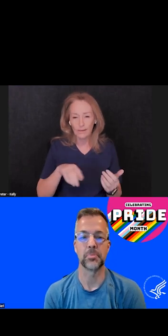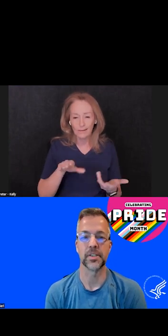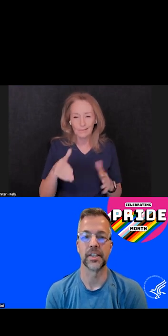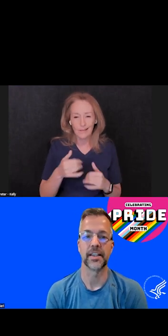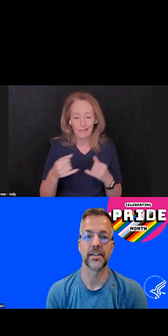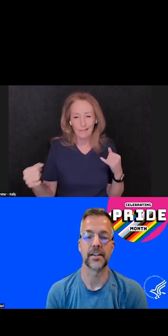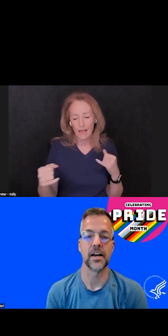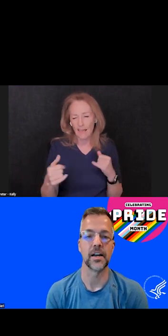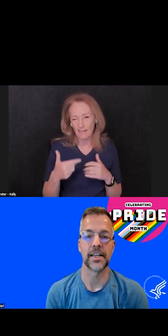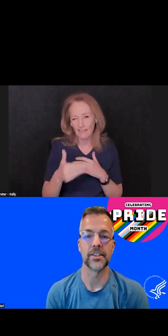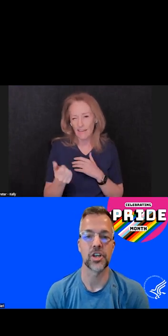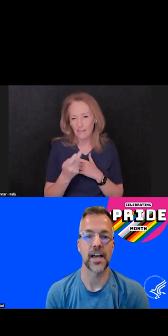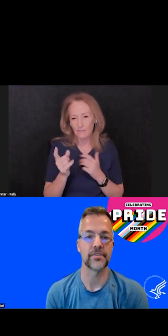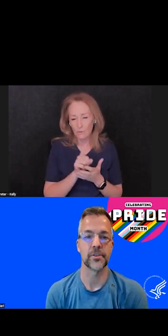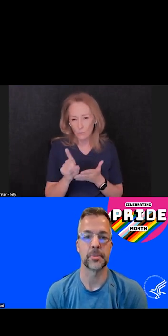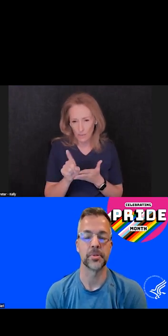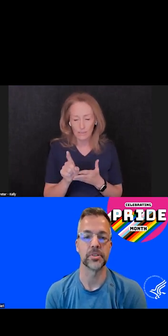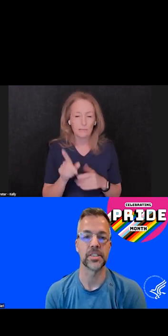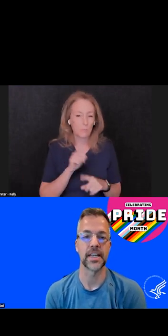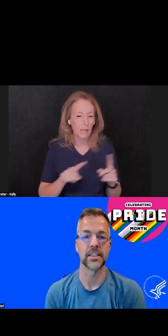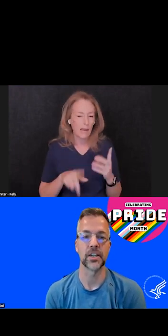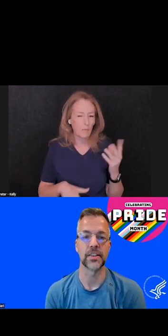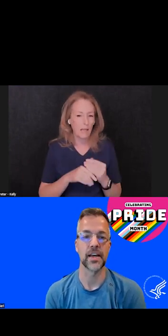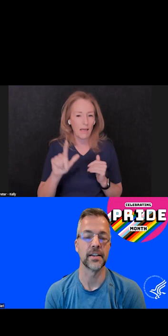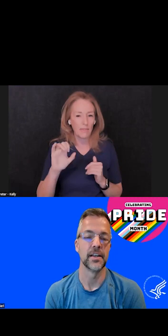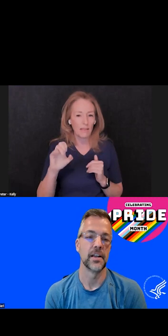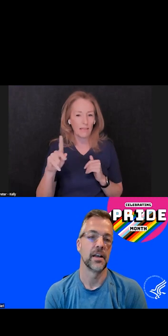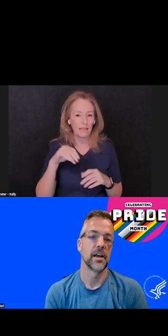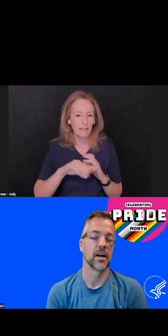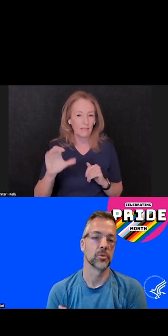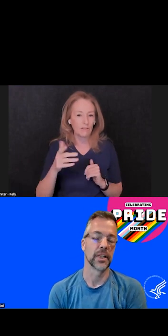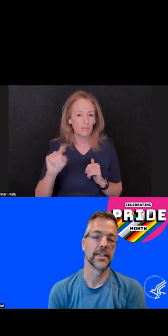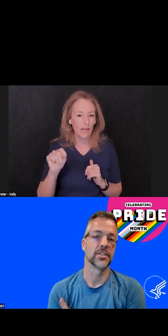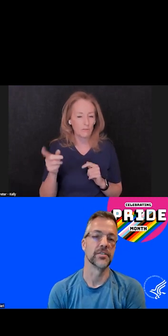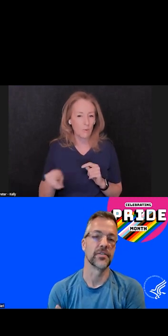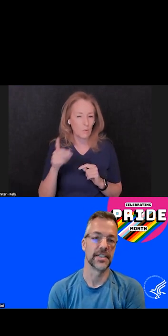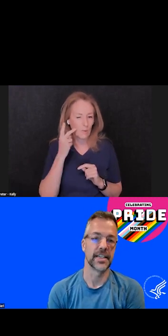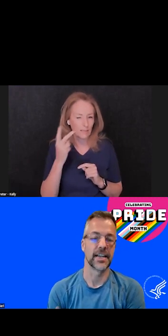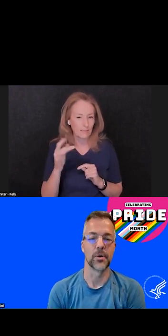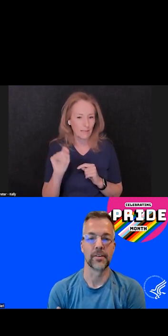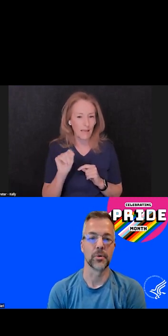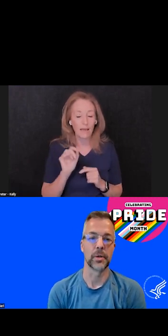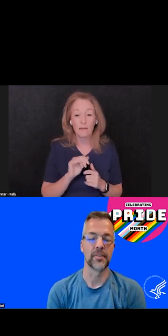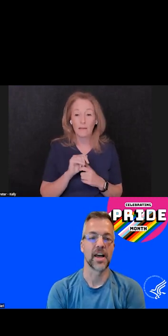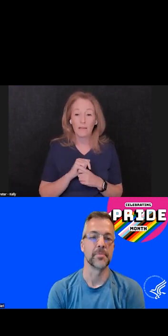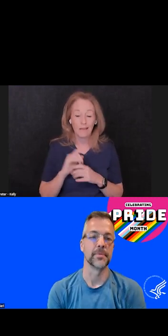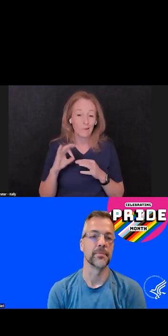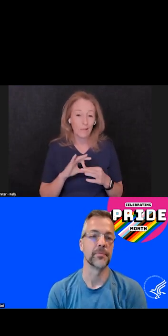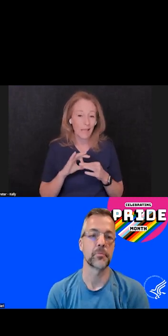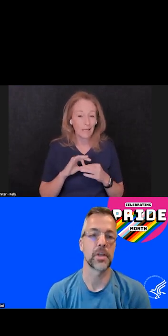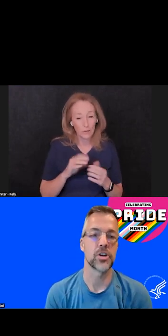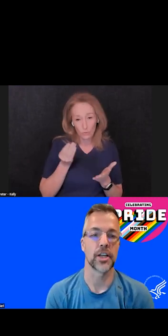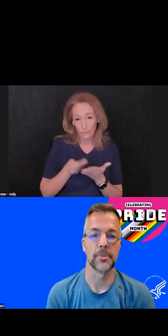but I'll put the link in the chat for people to take a look at that. Related to funding, I know every week we've kind of